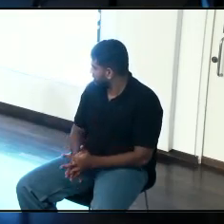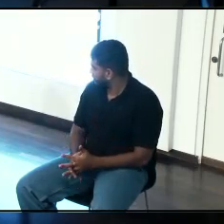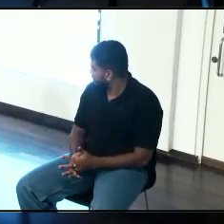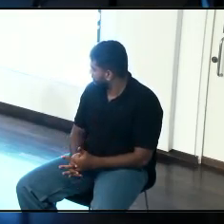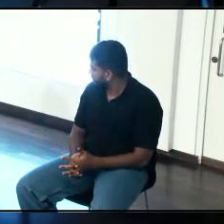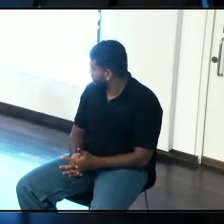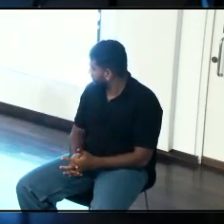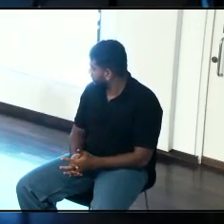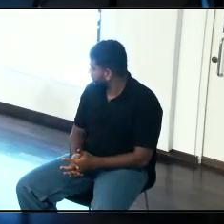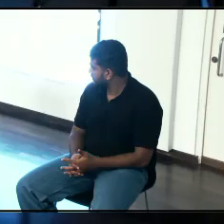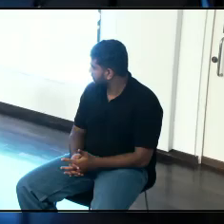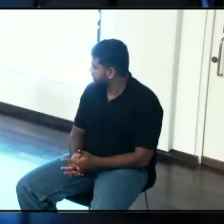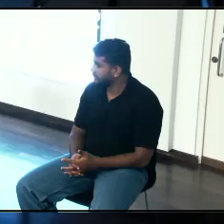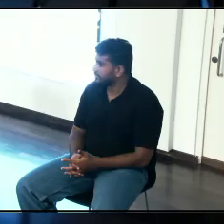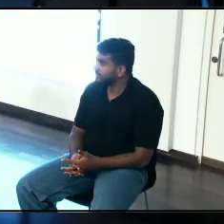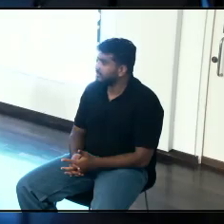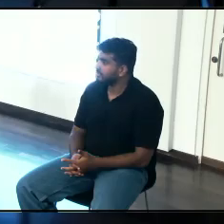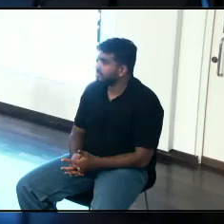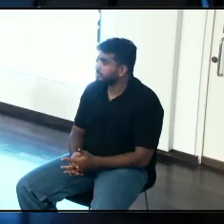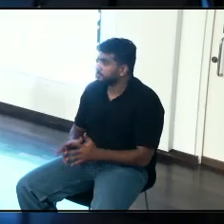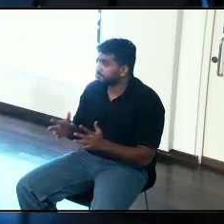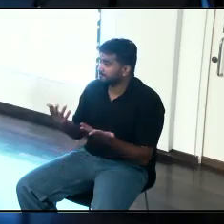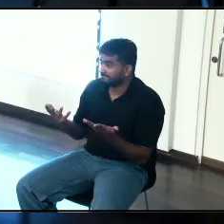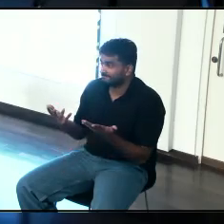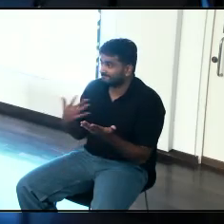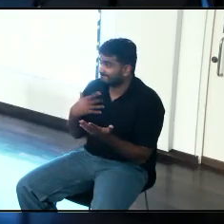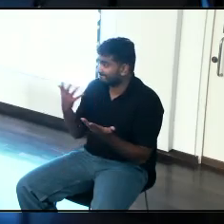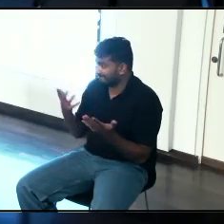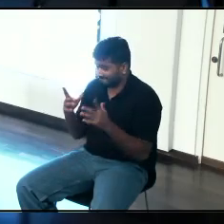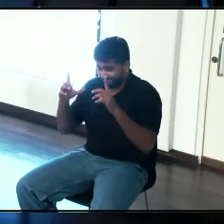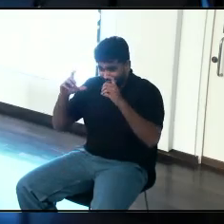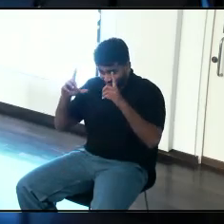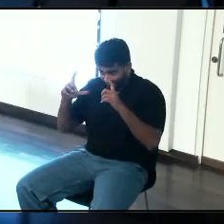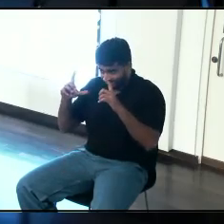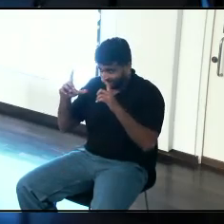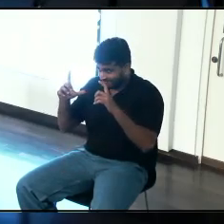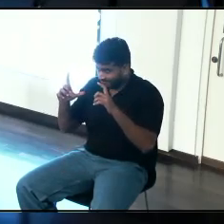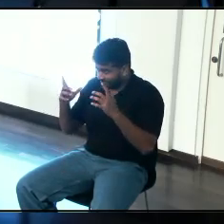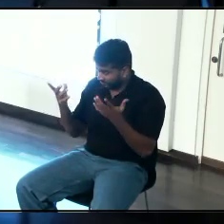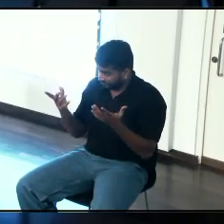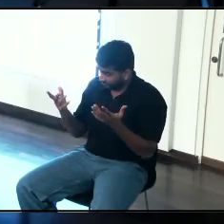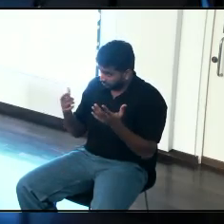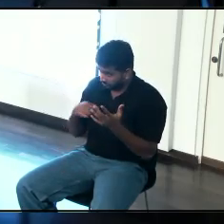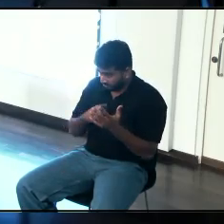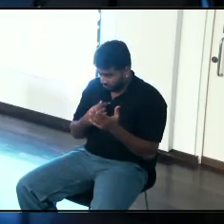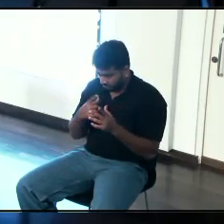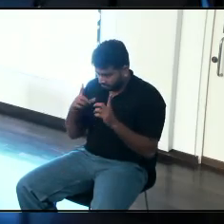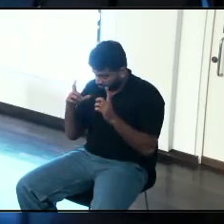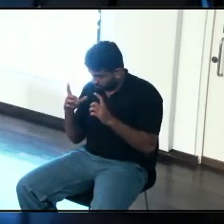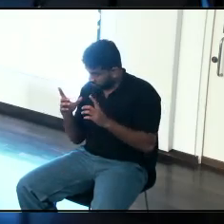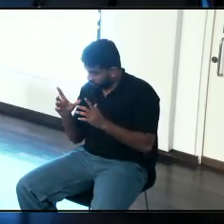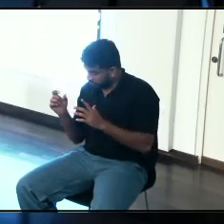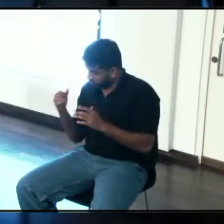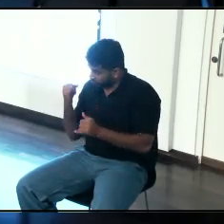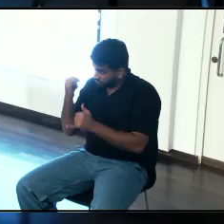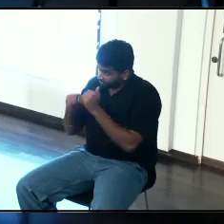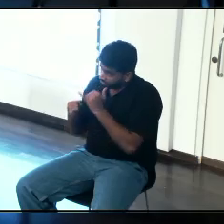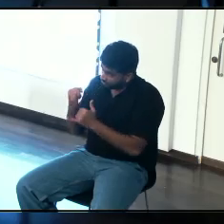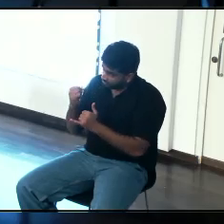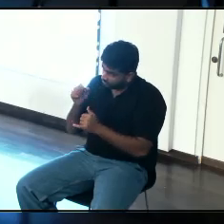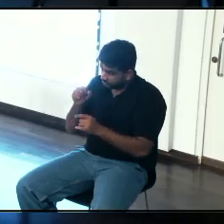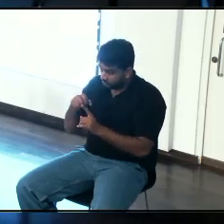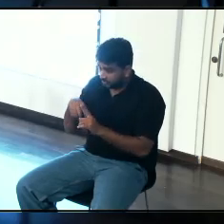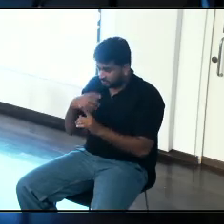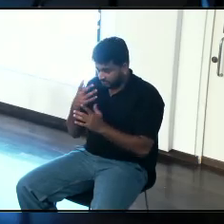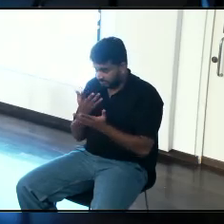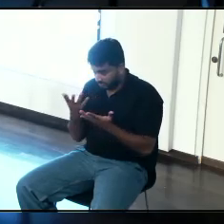these houses, whether the photographs dictated some of the choices, or whether the stories dictated the